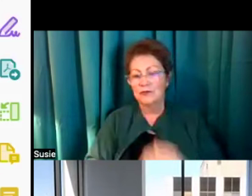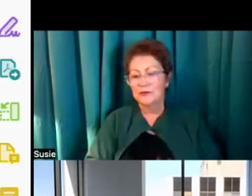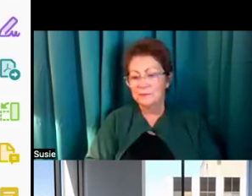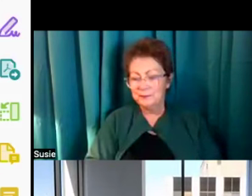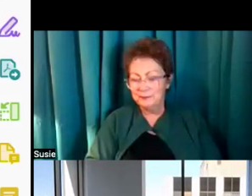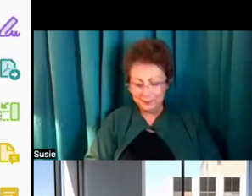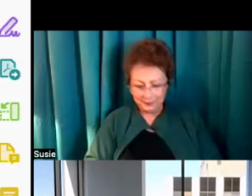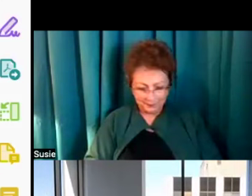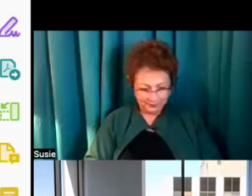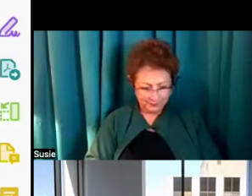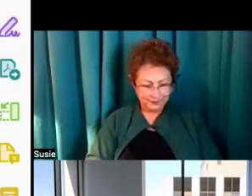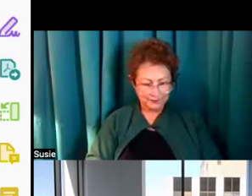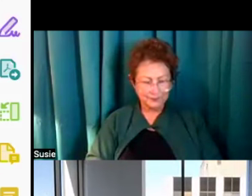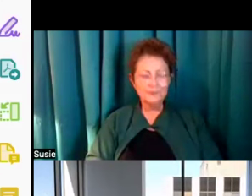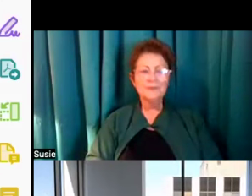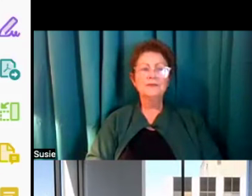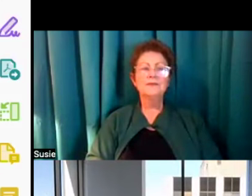There are